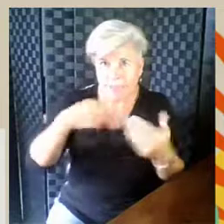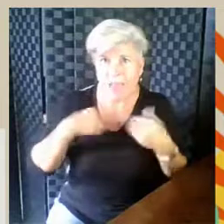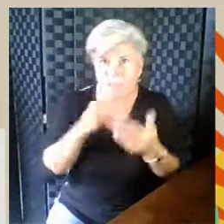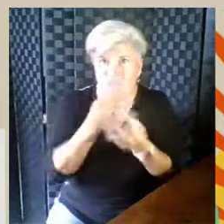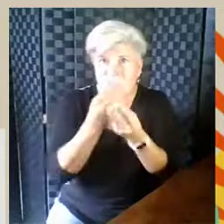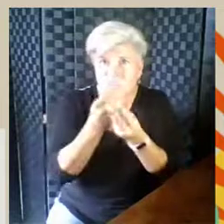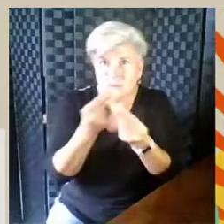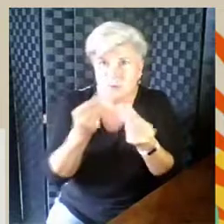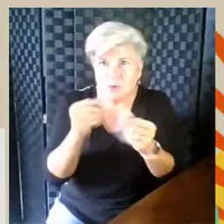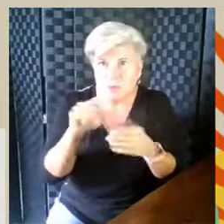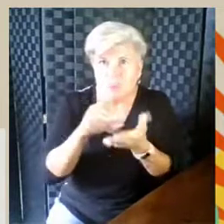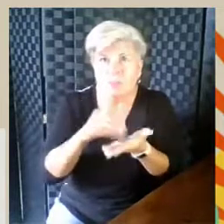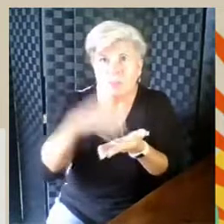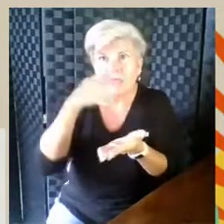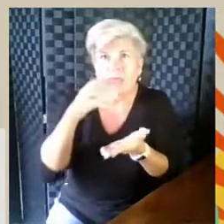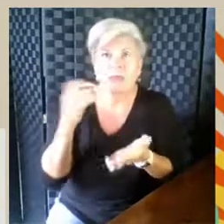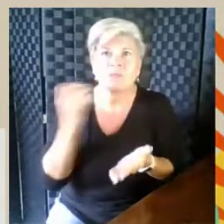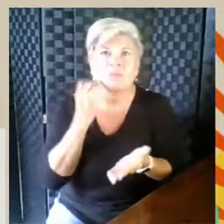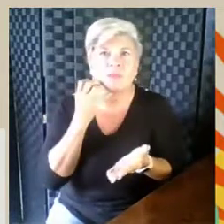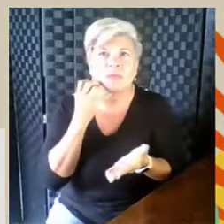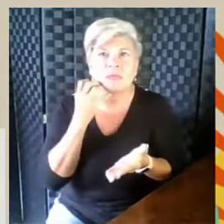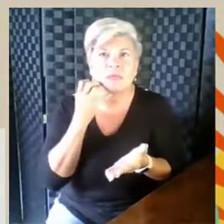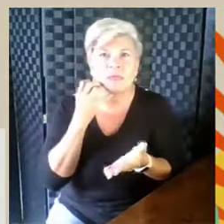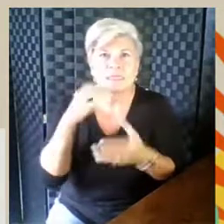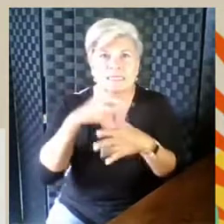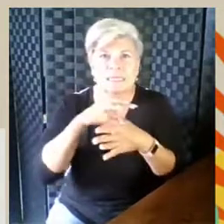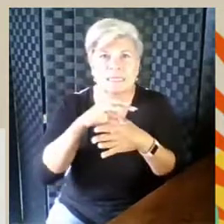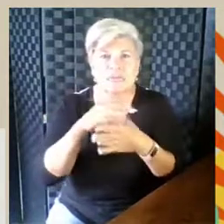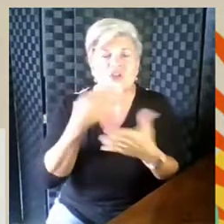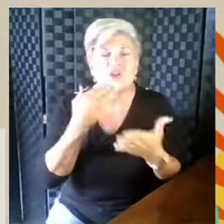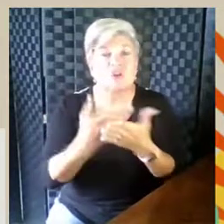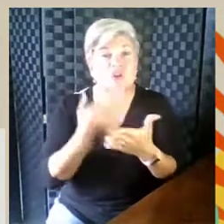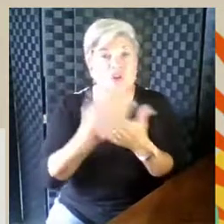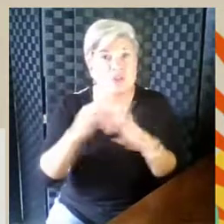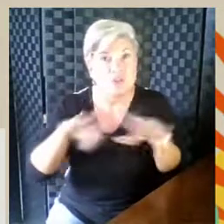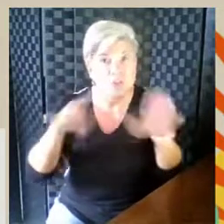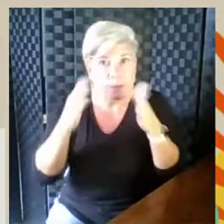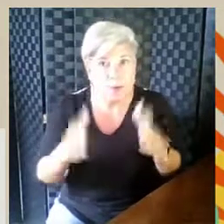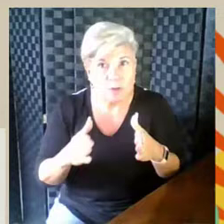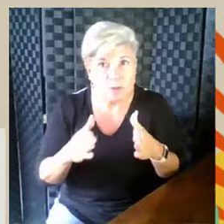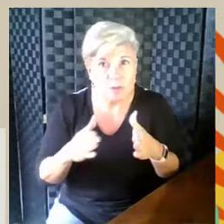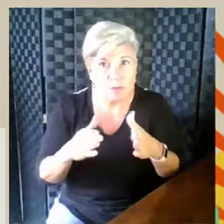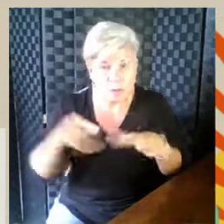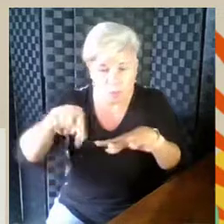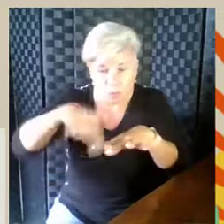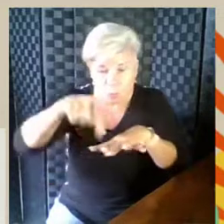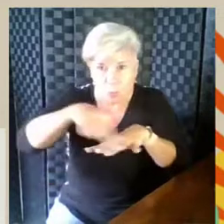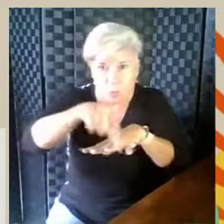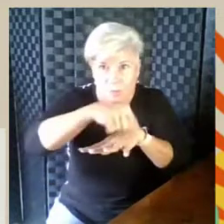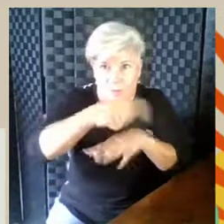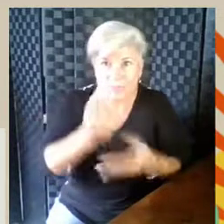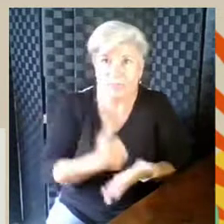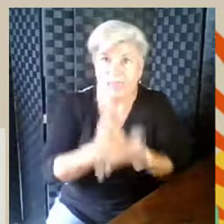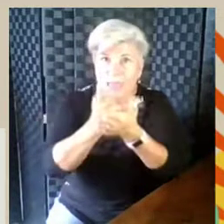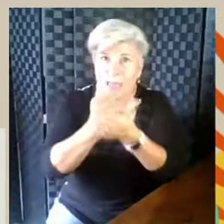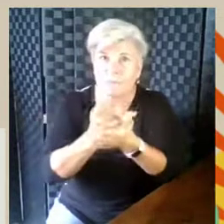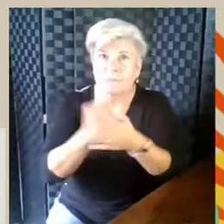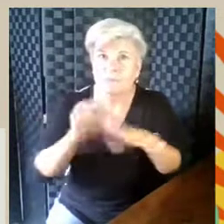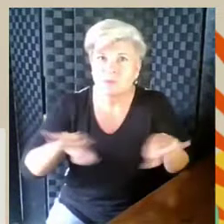have smooth, thick skin. They are good swimmers. Their webbed feet help them